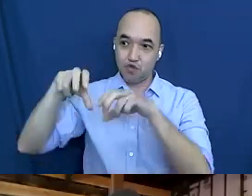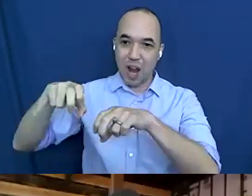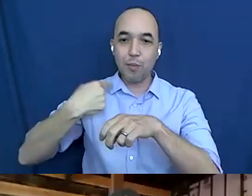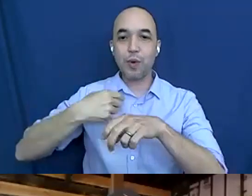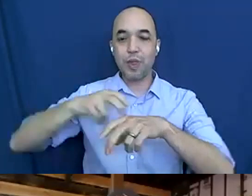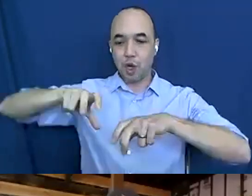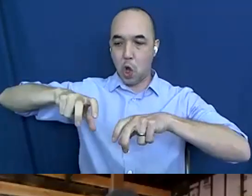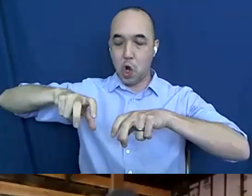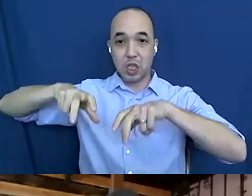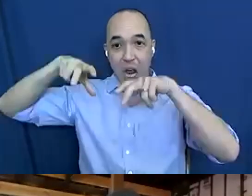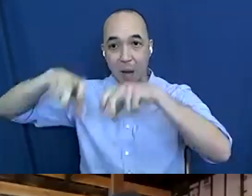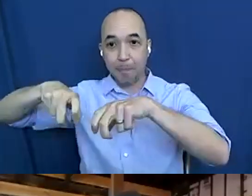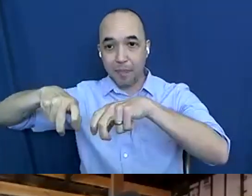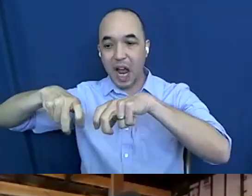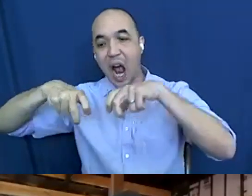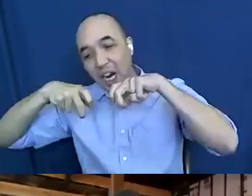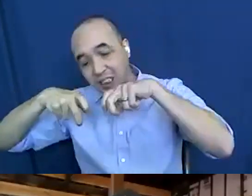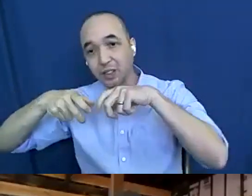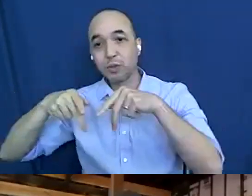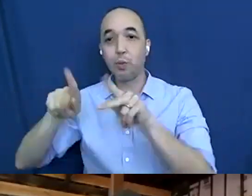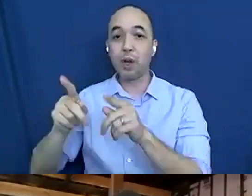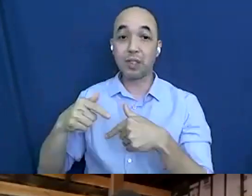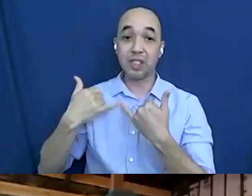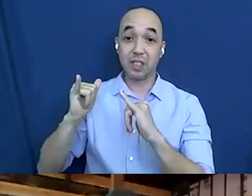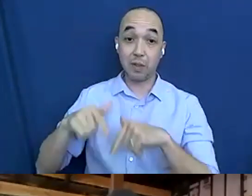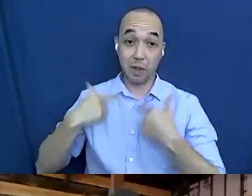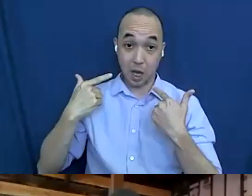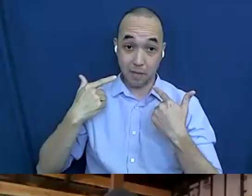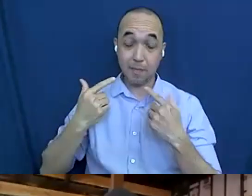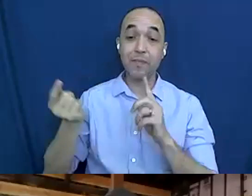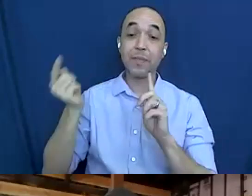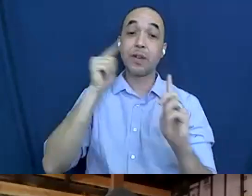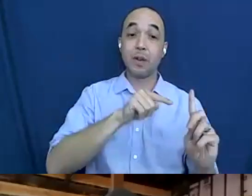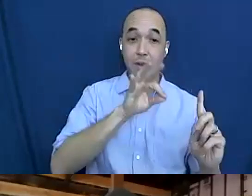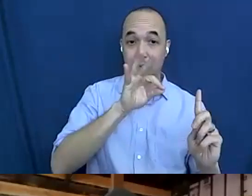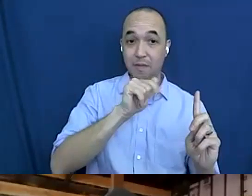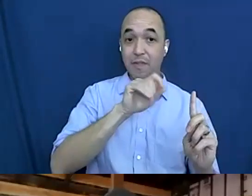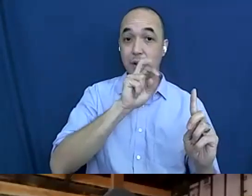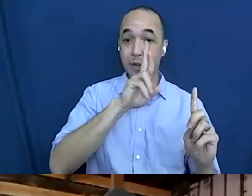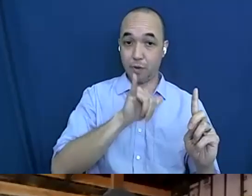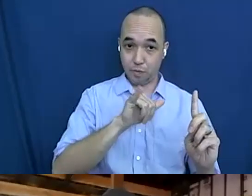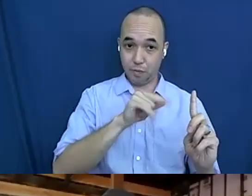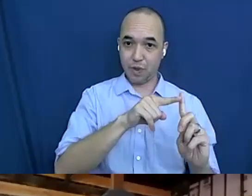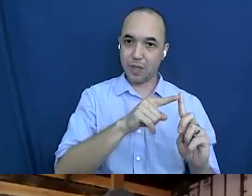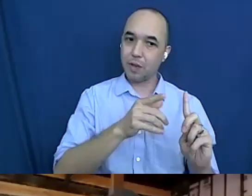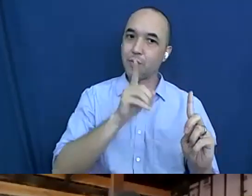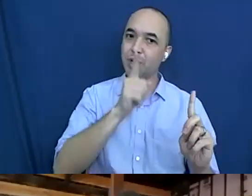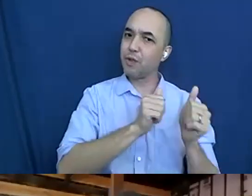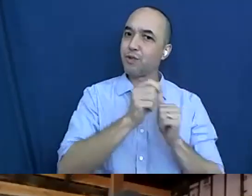are considered a noble death. So you had to be of royalty in order to have